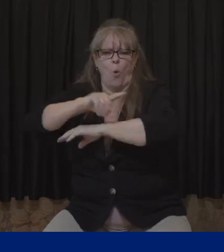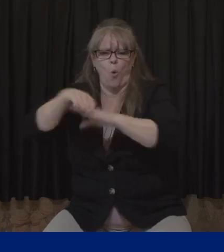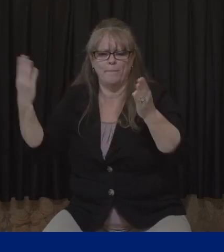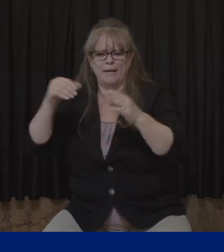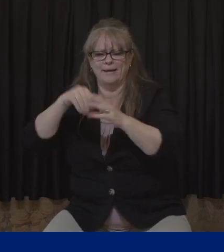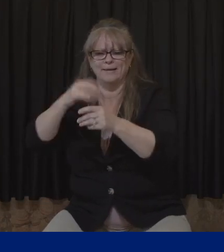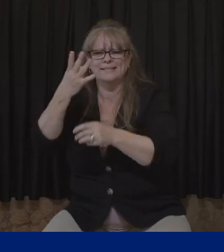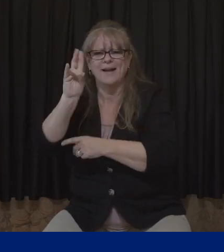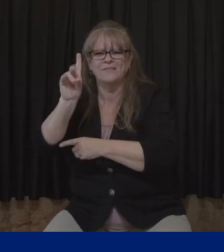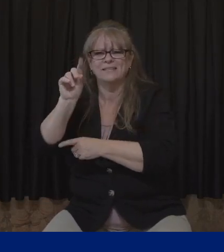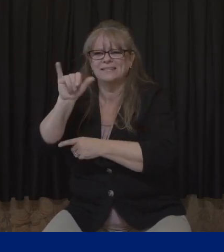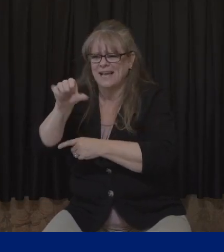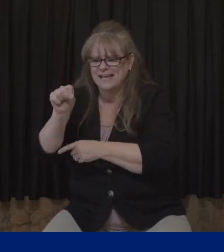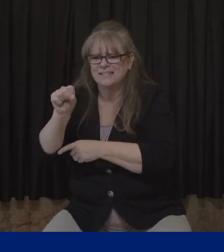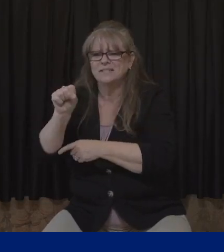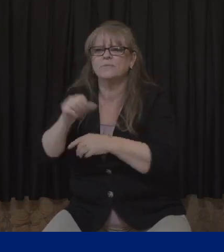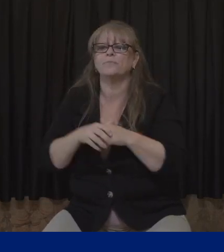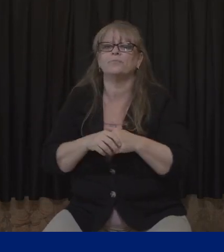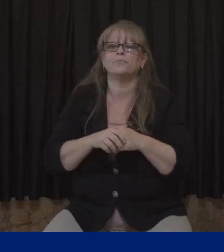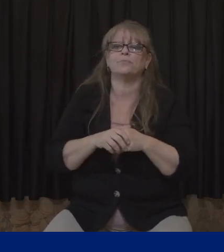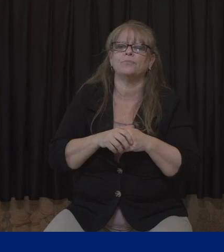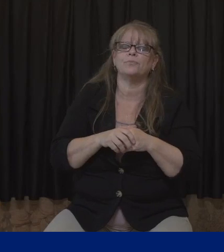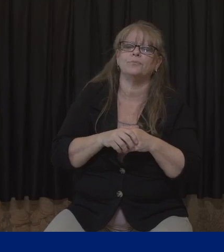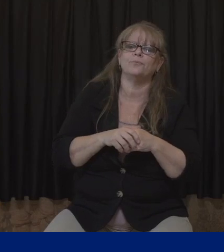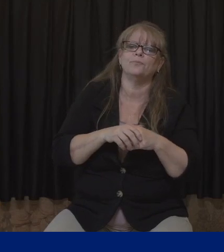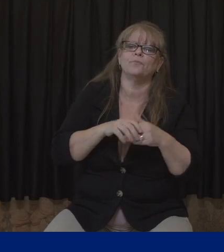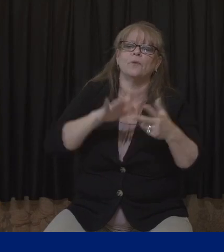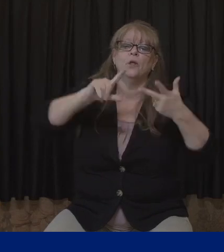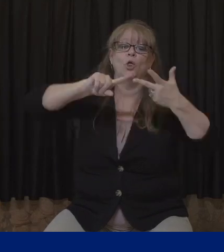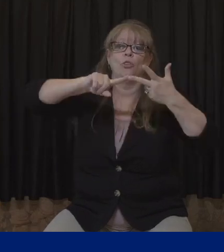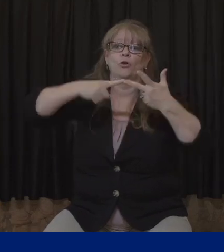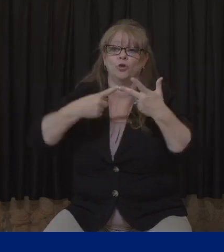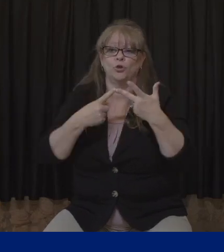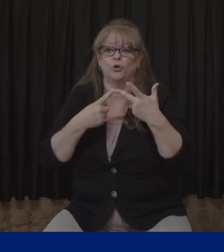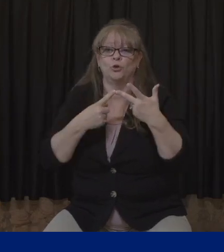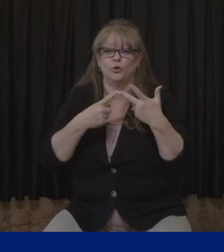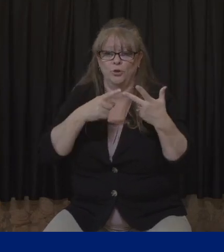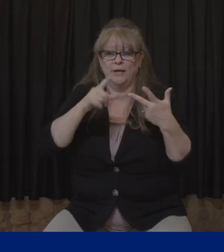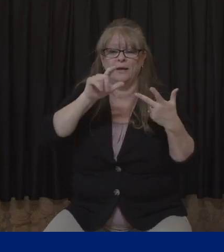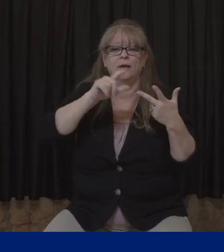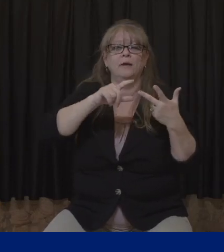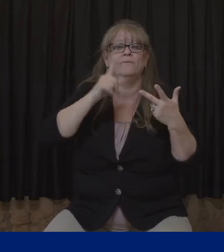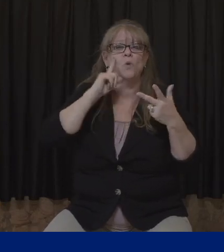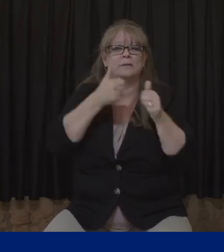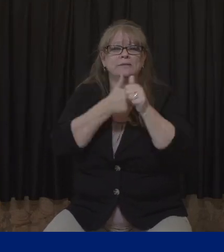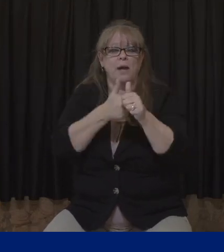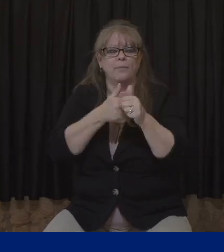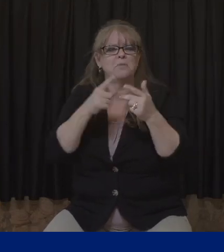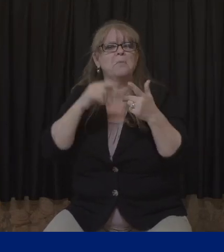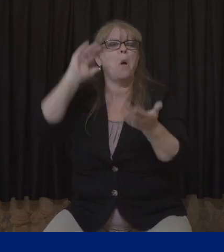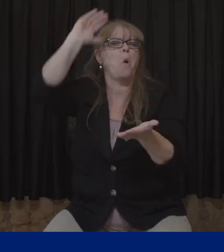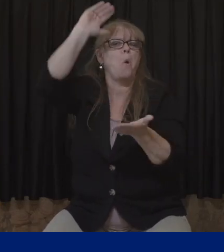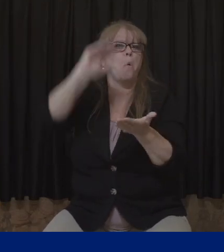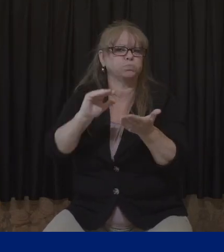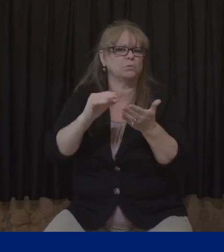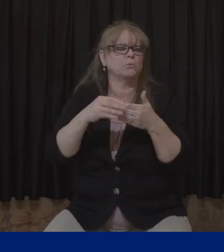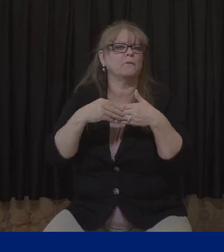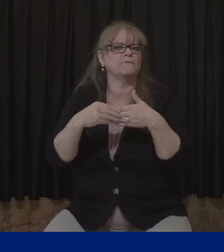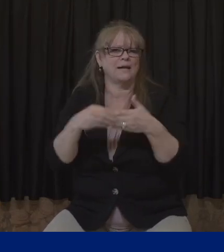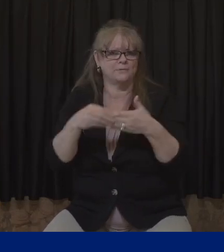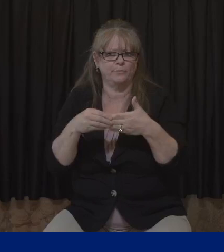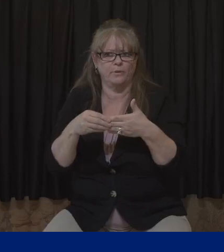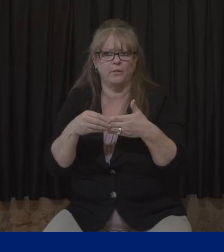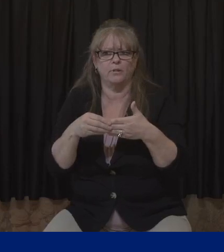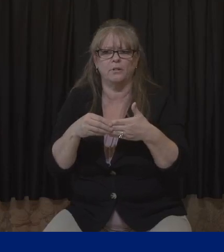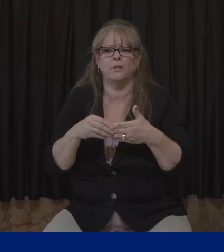They're able to do that as well. And of course, local flexibility. These are areas that are able to, because of their great success in implementing